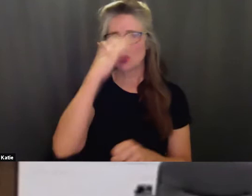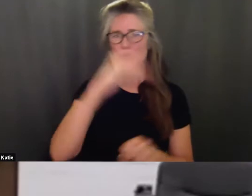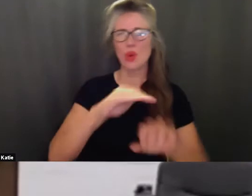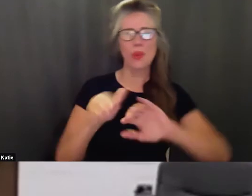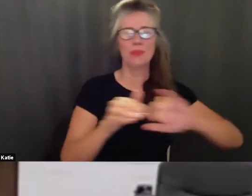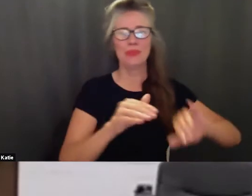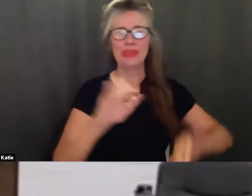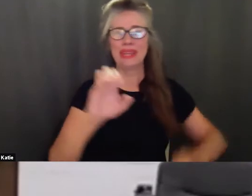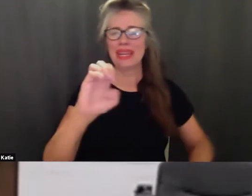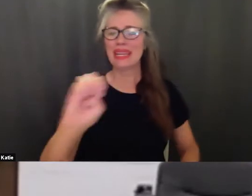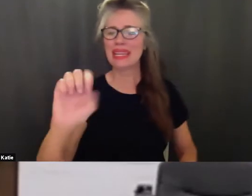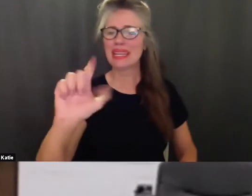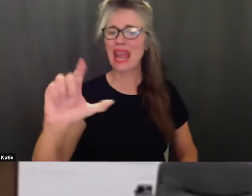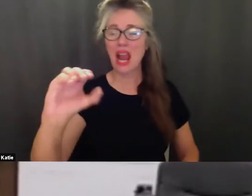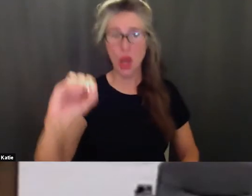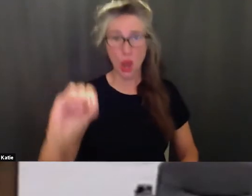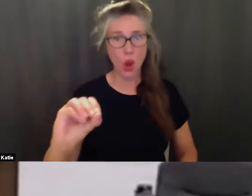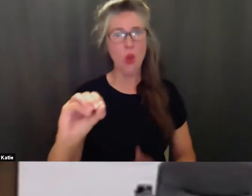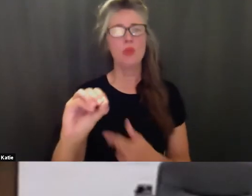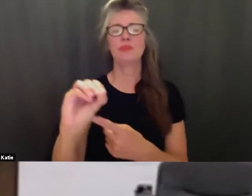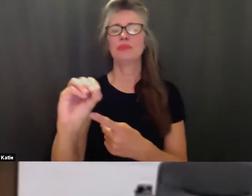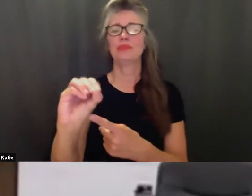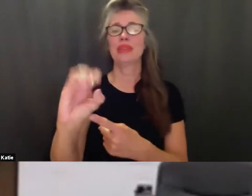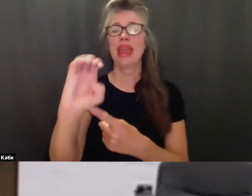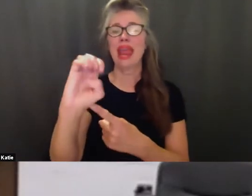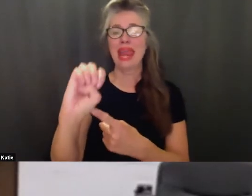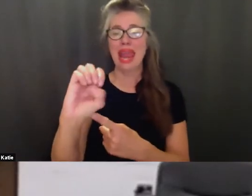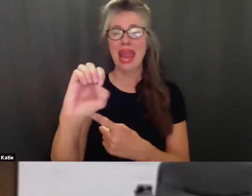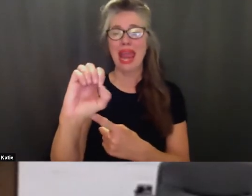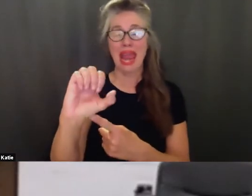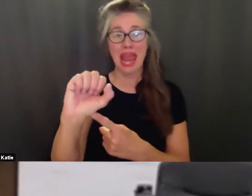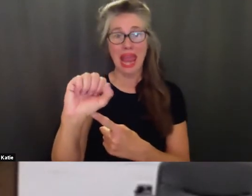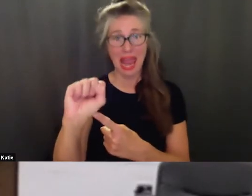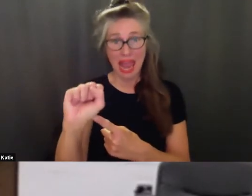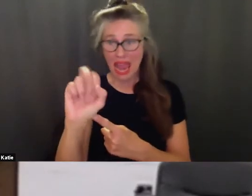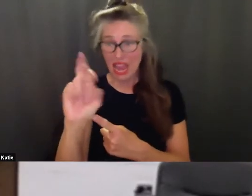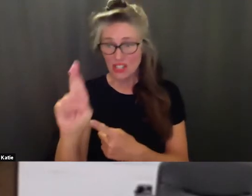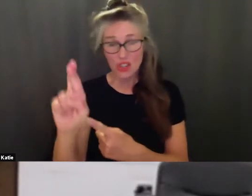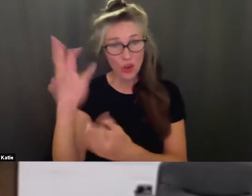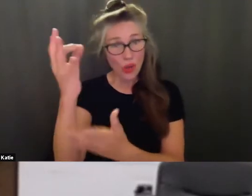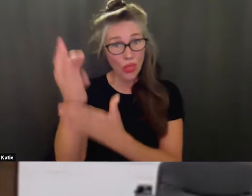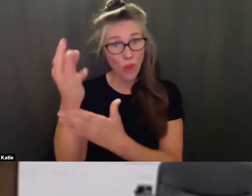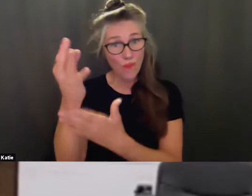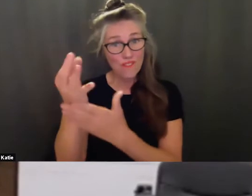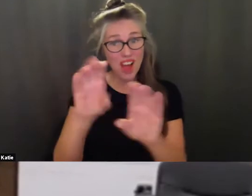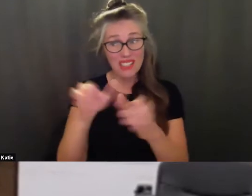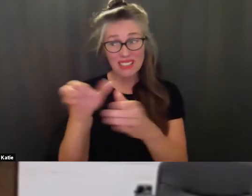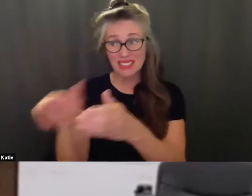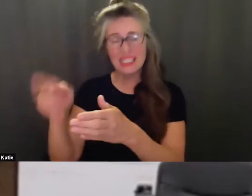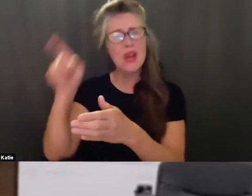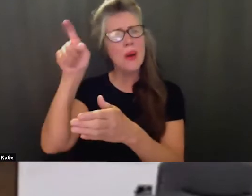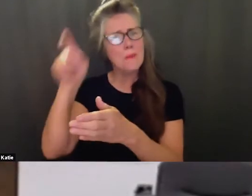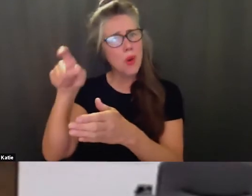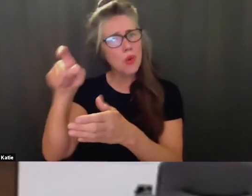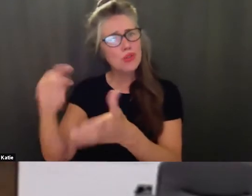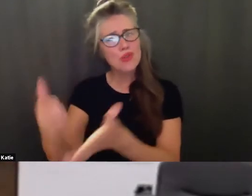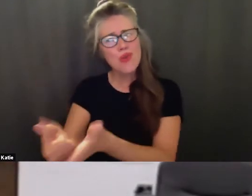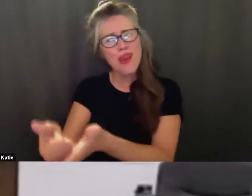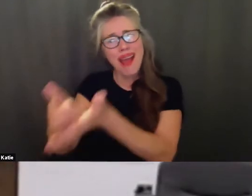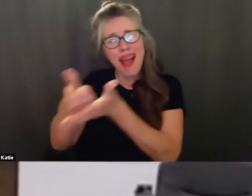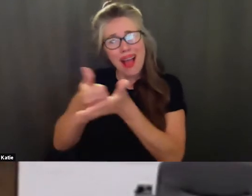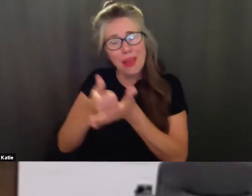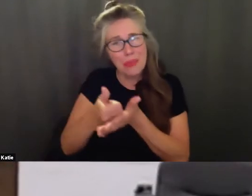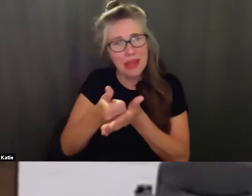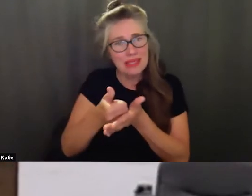of these funds, the ESSER funds, those are designed to help us to restore